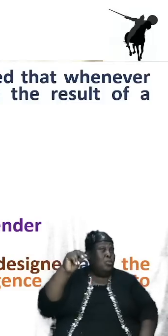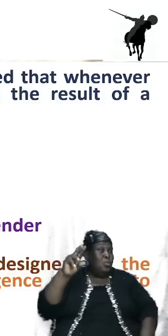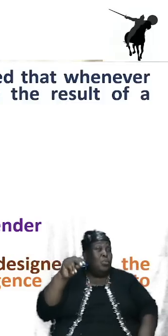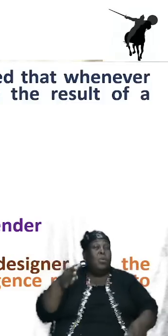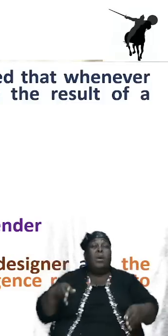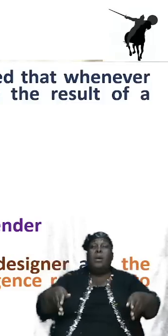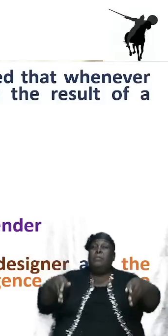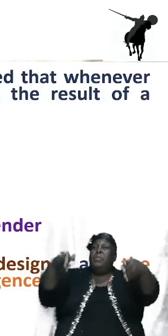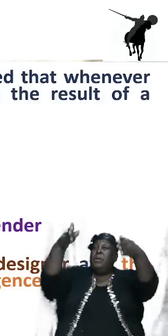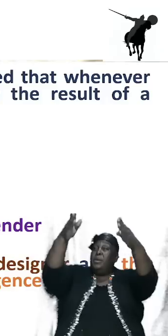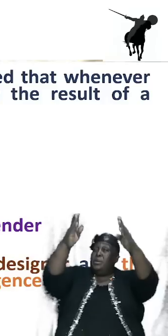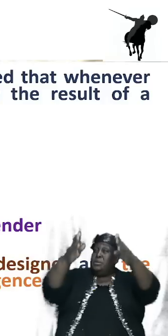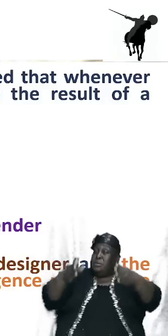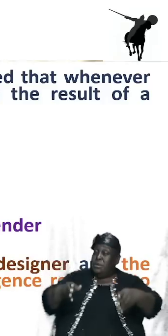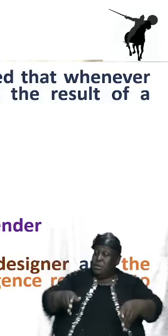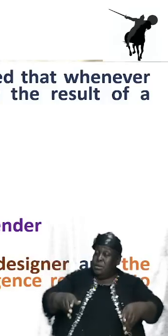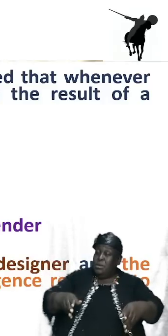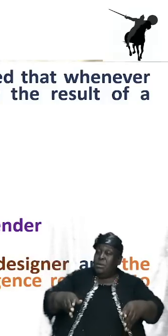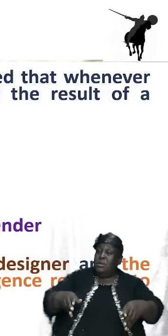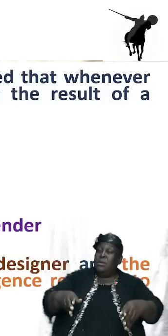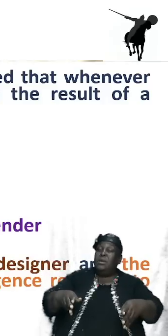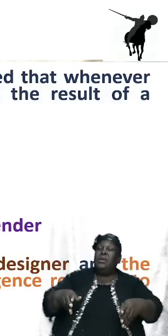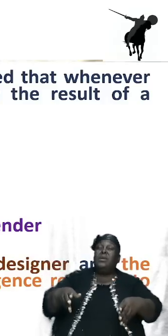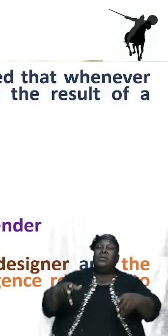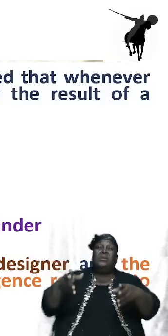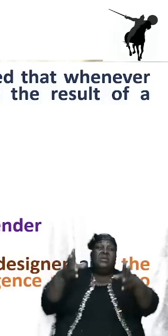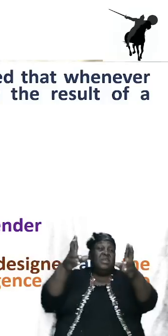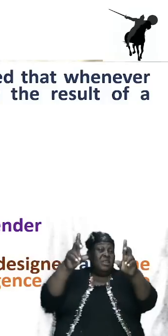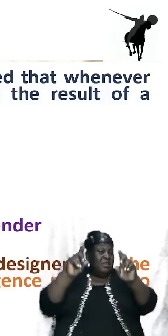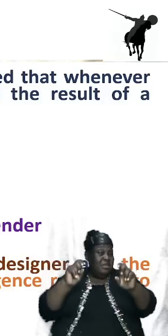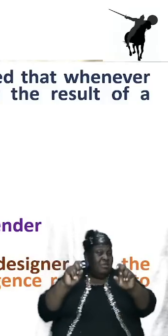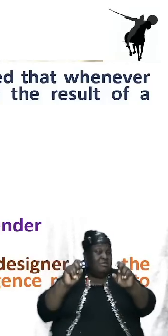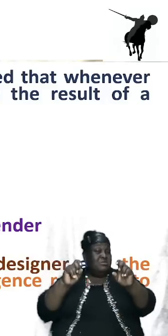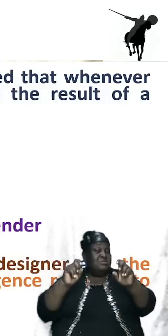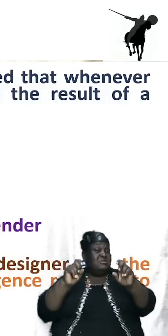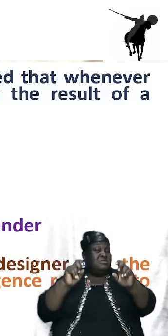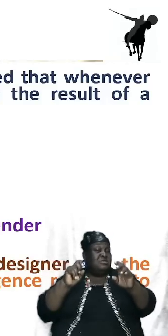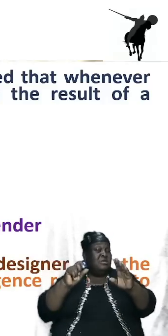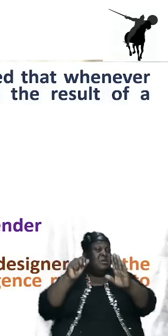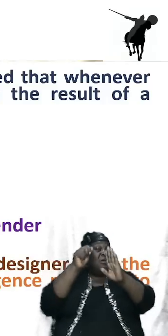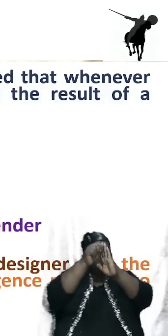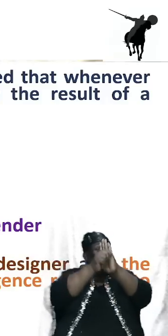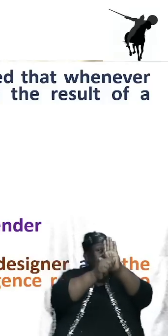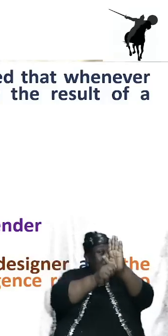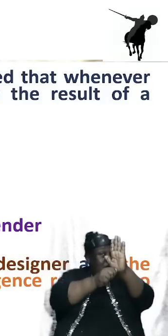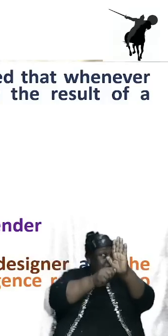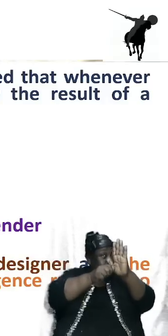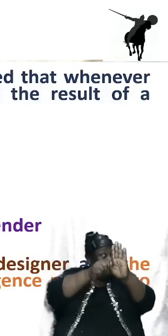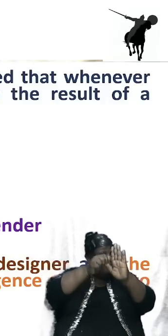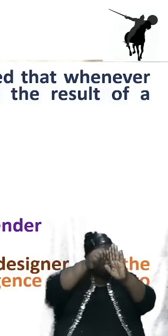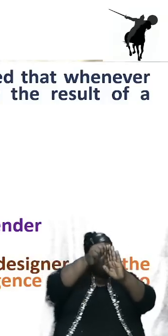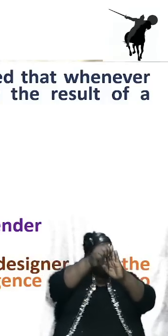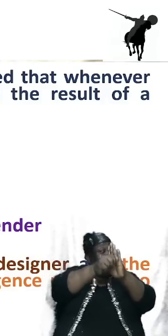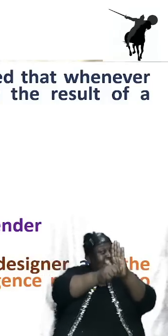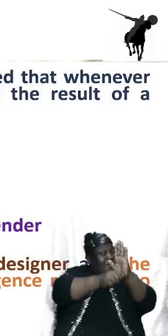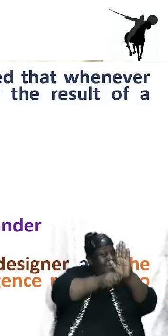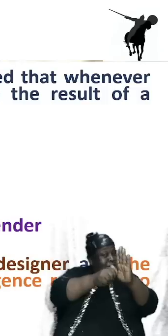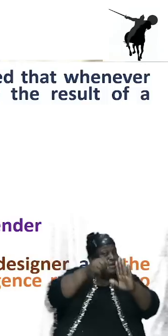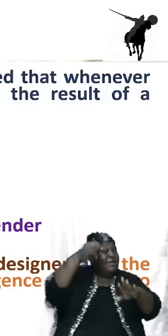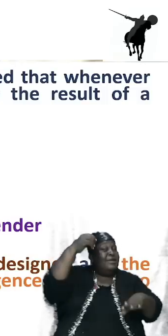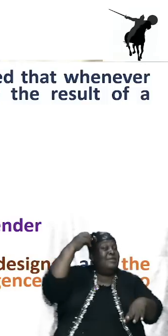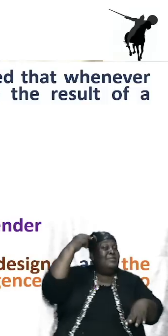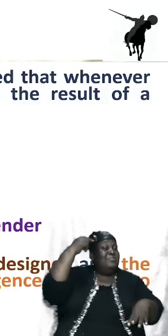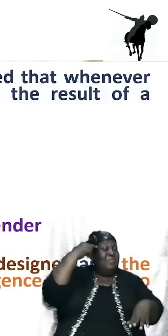building implies an architect. It's something that was in the mind of somebody that was brought to